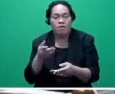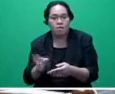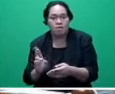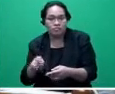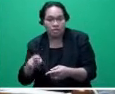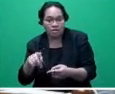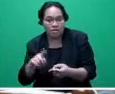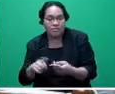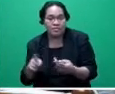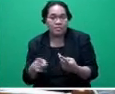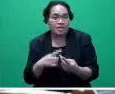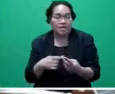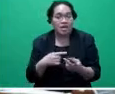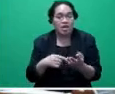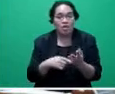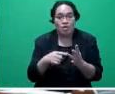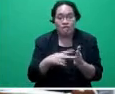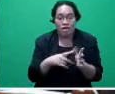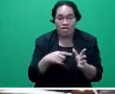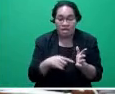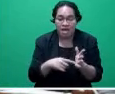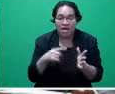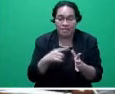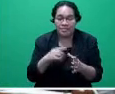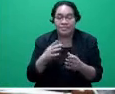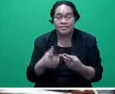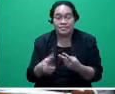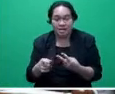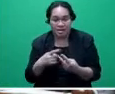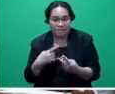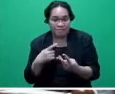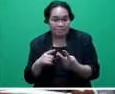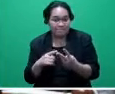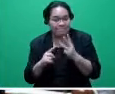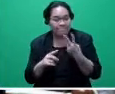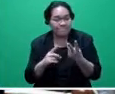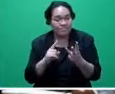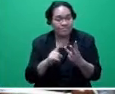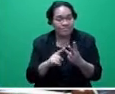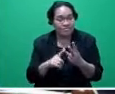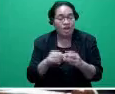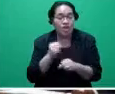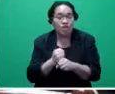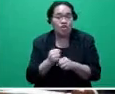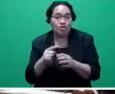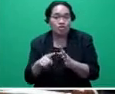Ratu Naingam Lalambalau from the Tobat Confederacy, and Aranayandra, former SDALPA Minister, George Siraj from